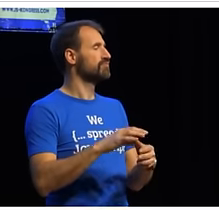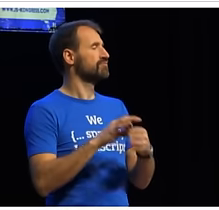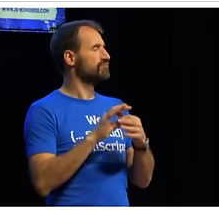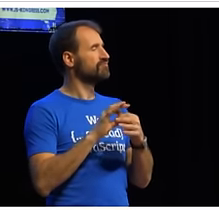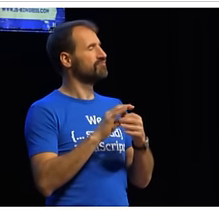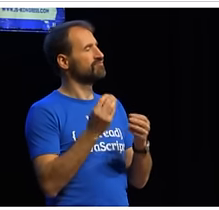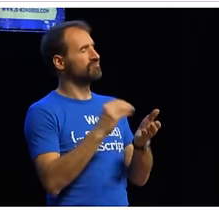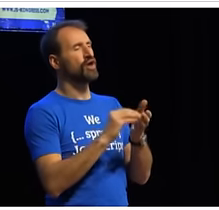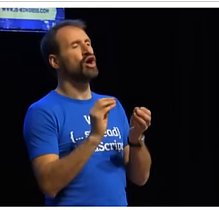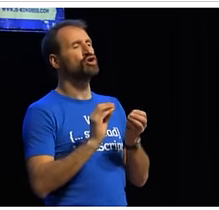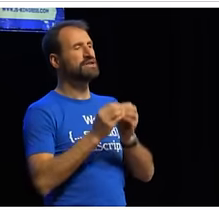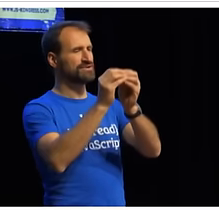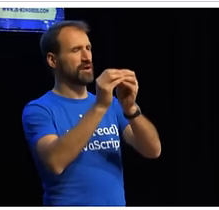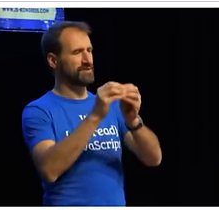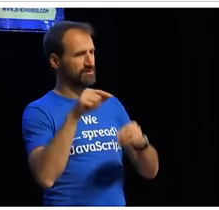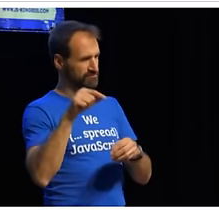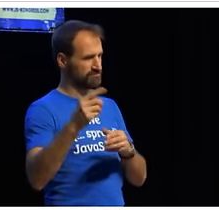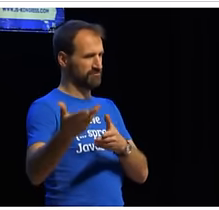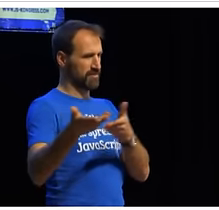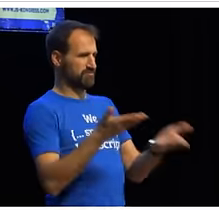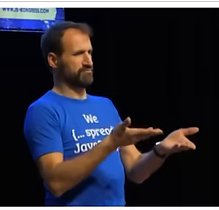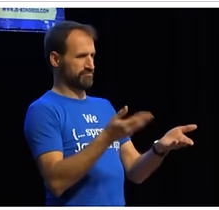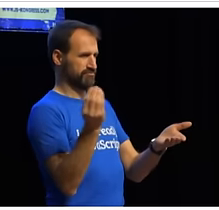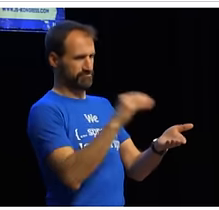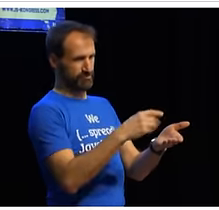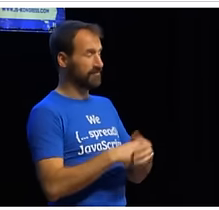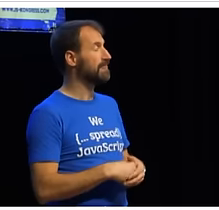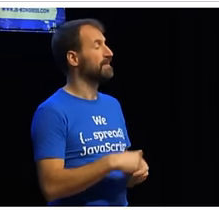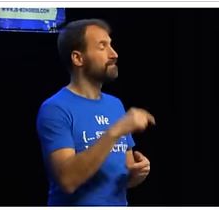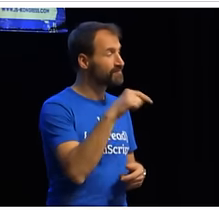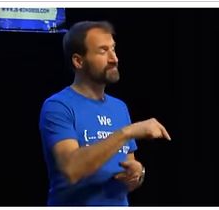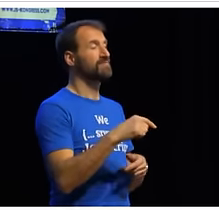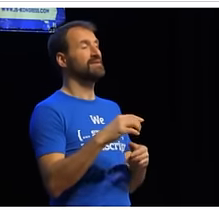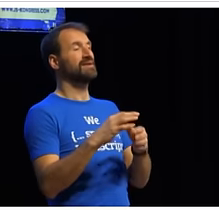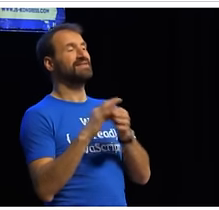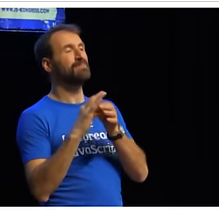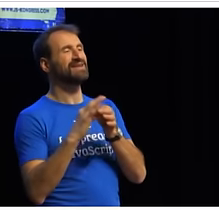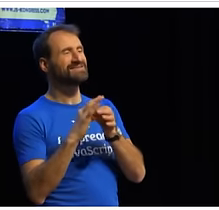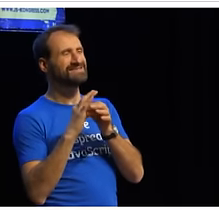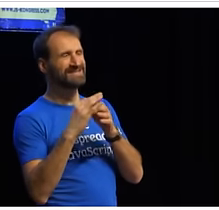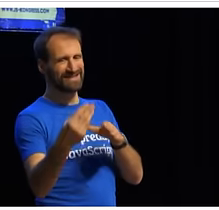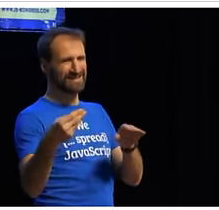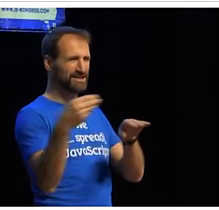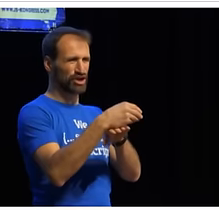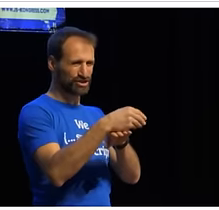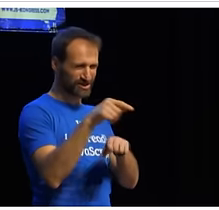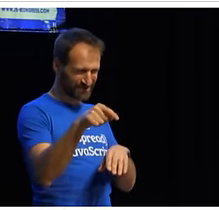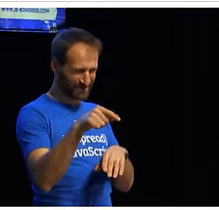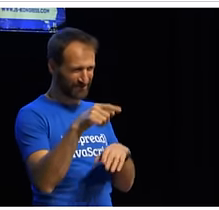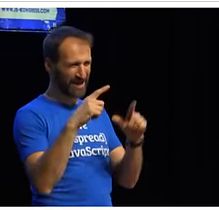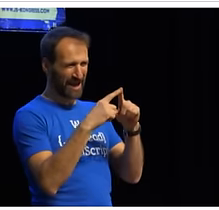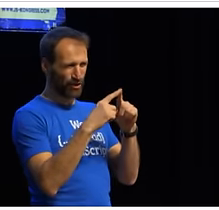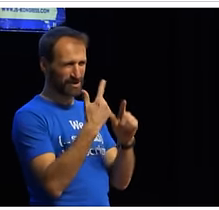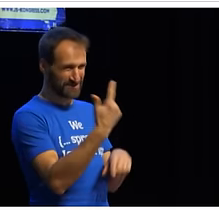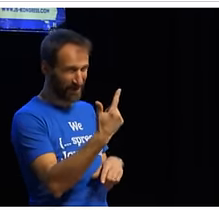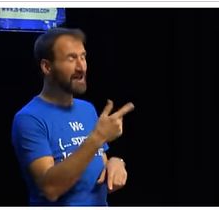will see here. So the dependency injection of Angular 2 knows that the framework has to